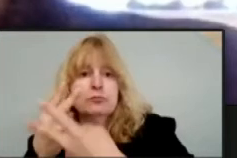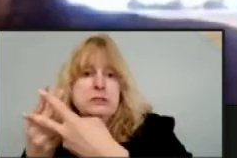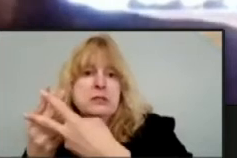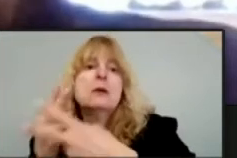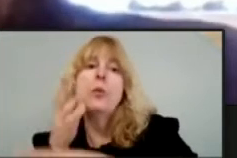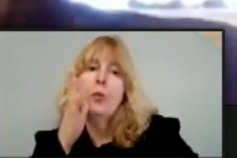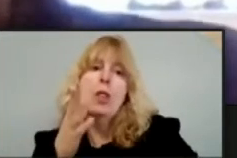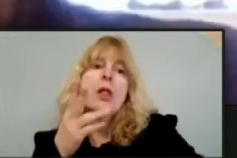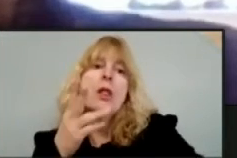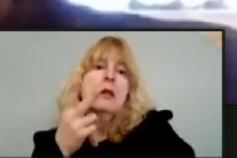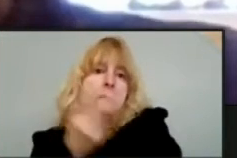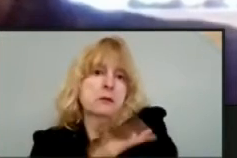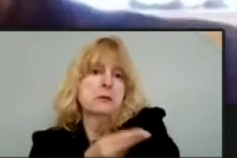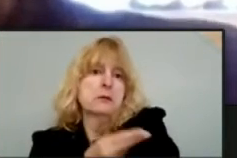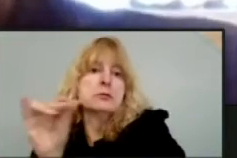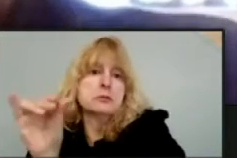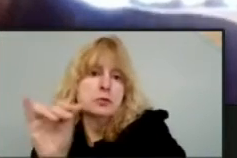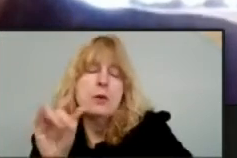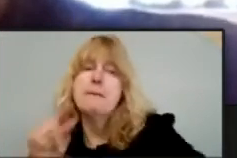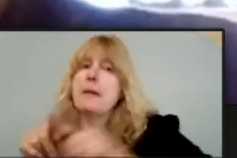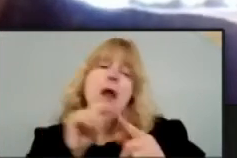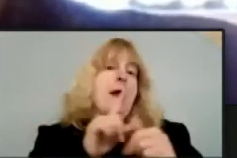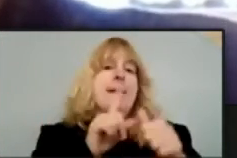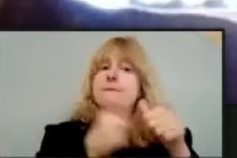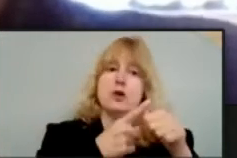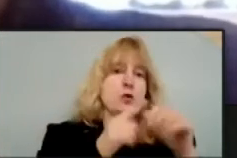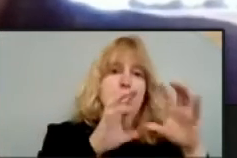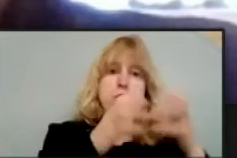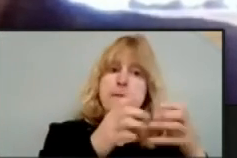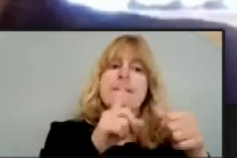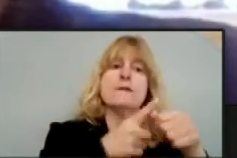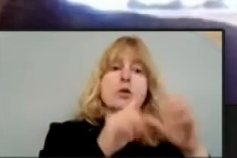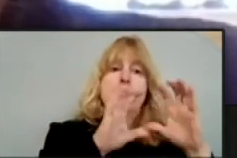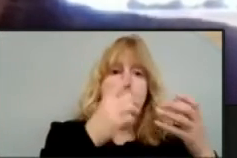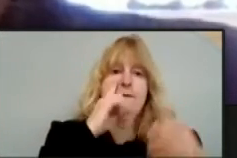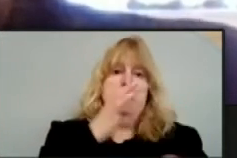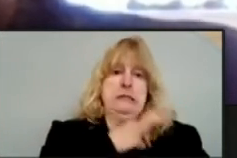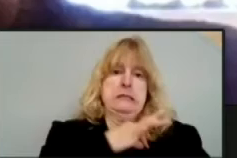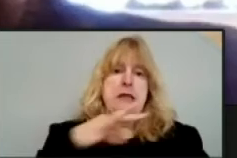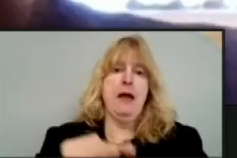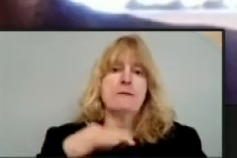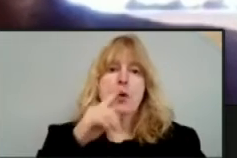in this first group that we're vaccinating.